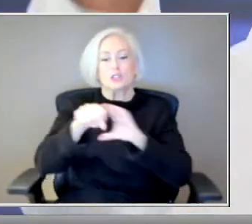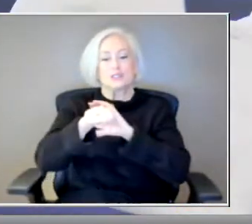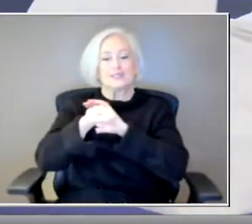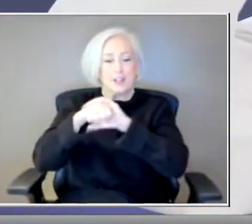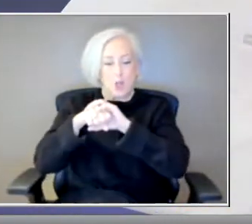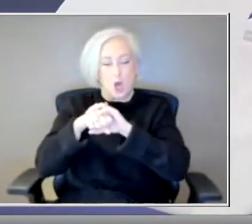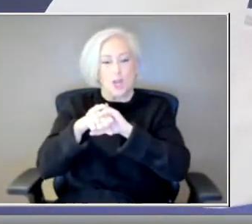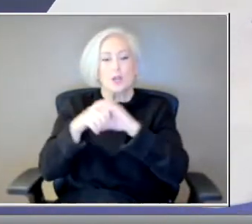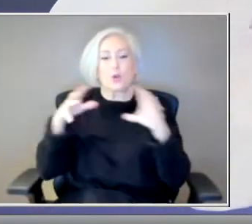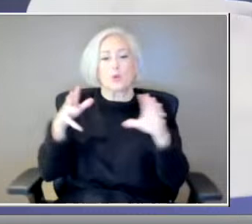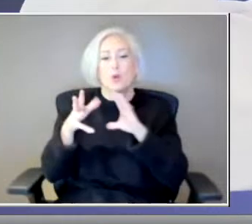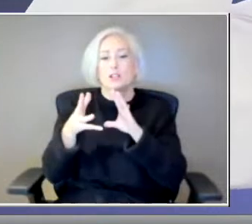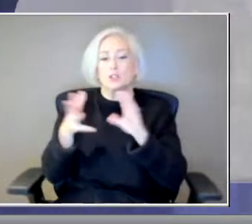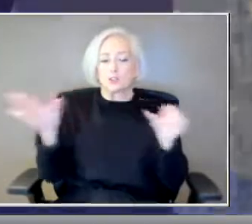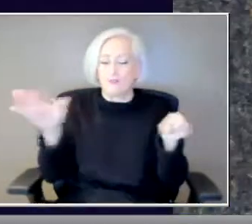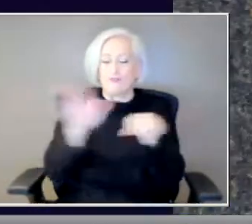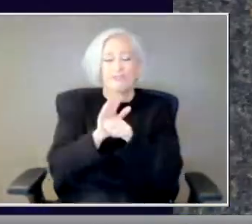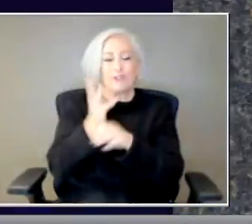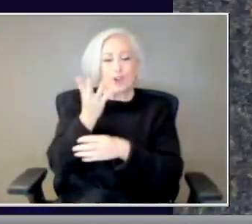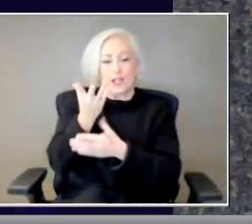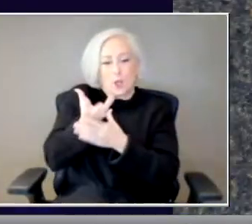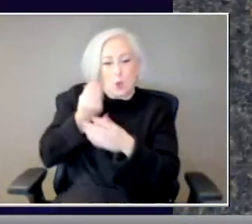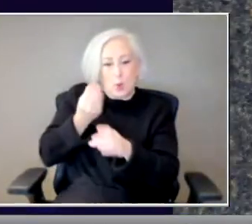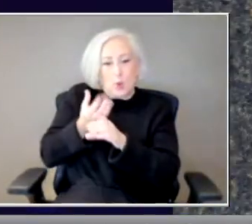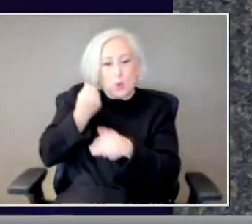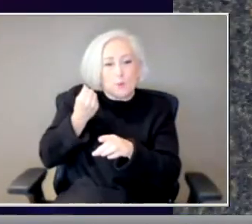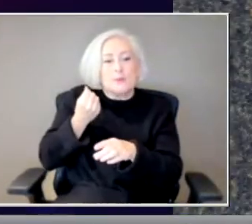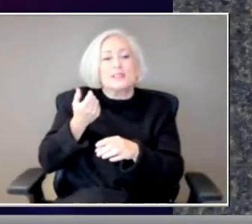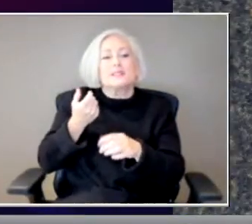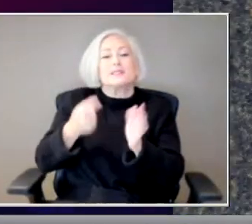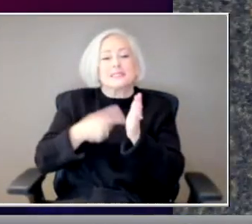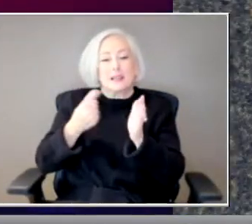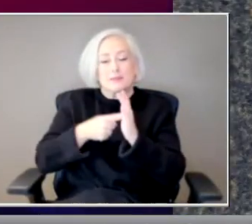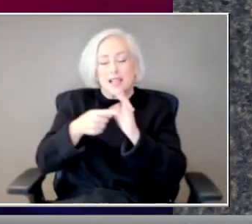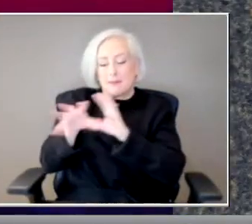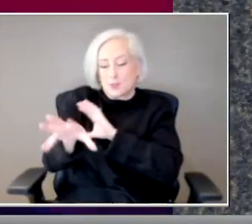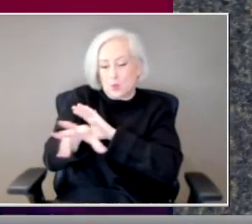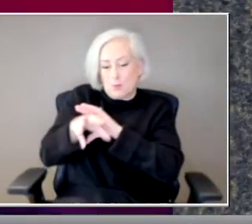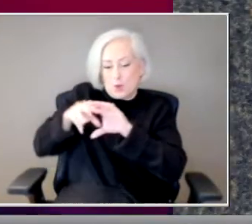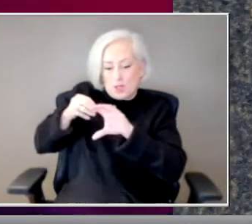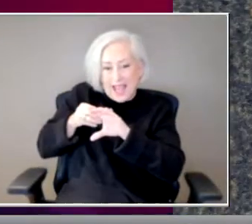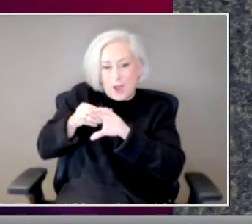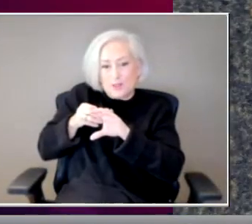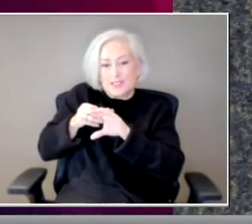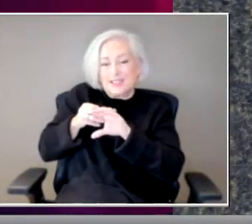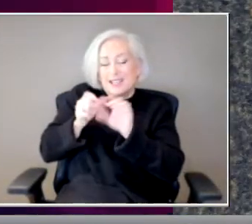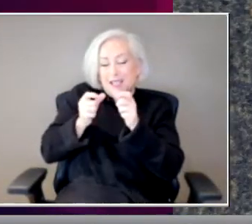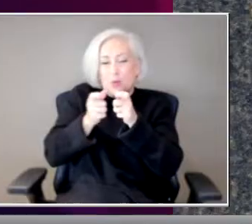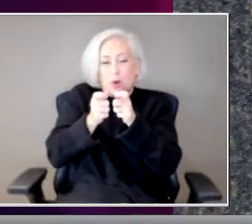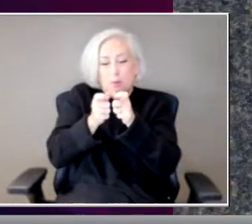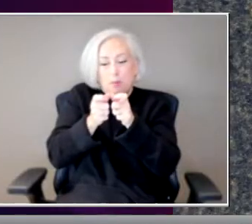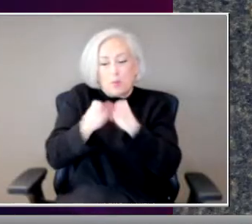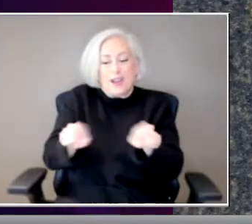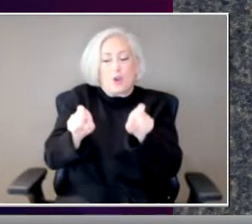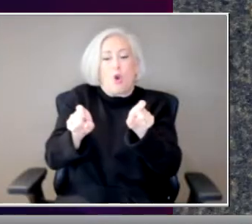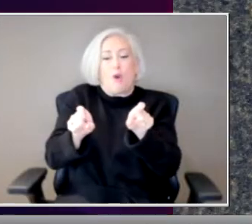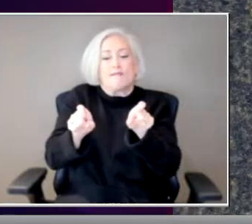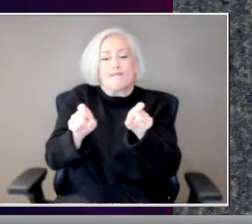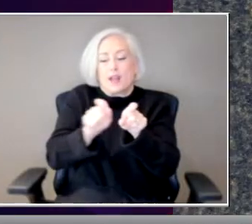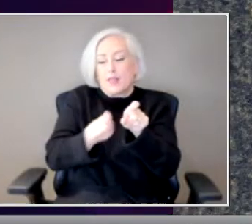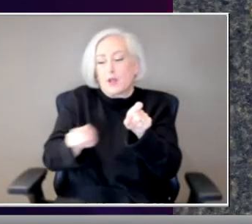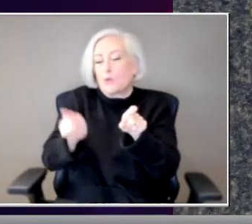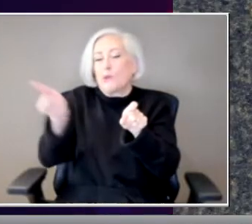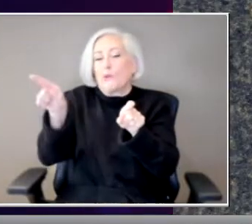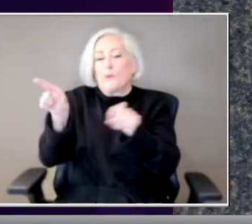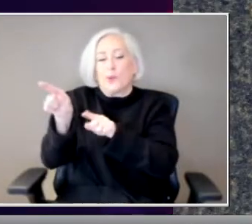it out, small pieces can break off and go to smaller arteries. And that can happen, but the farther out it